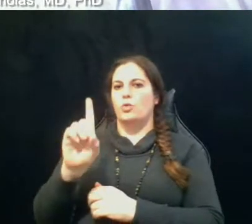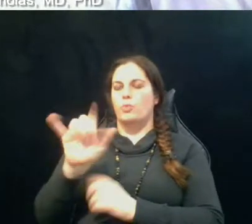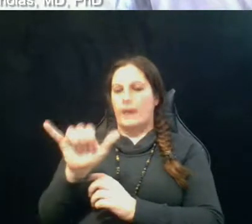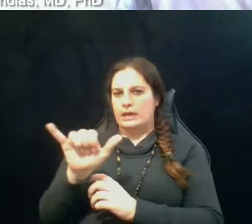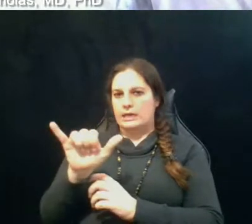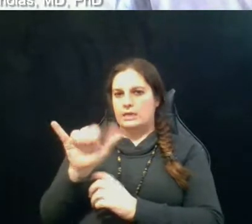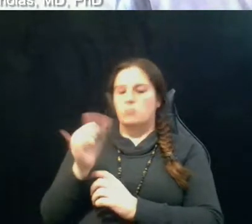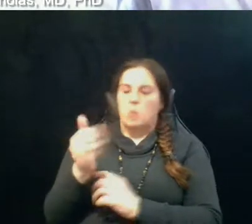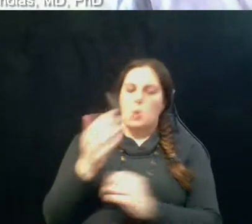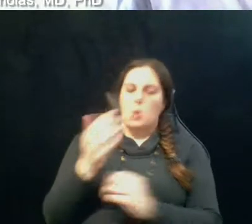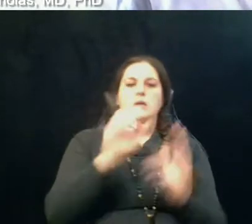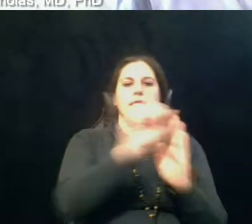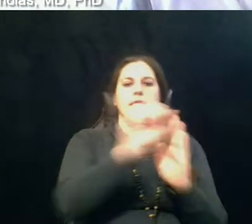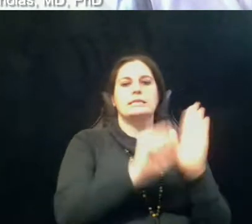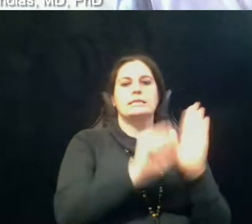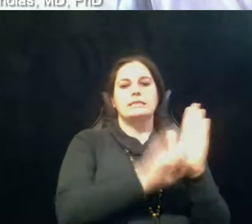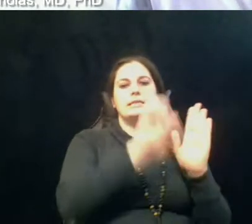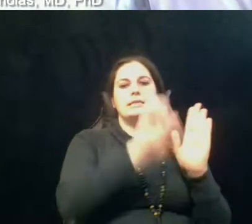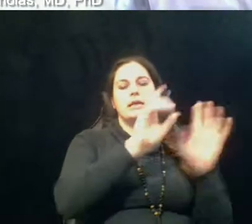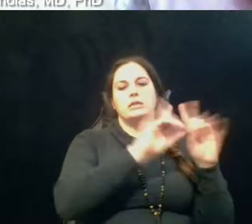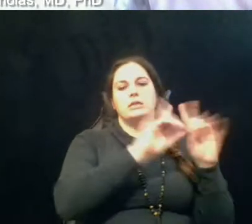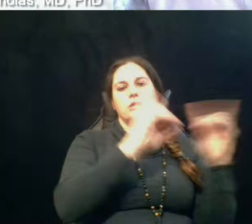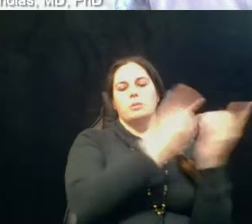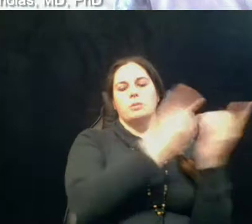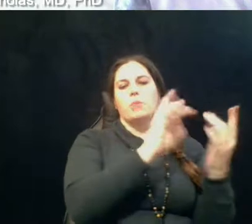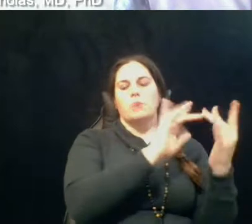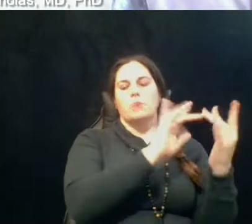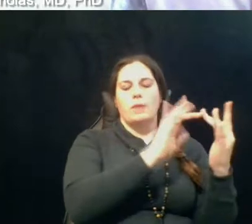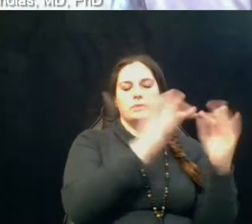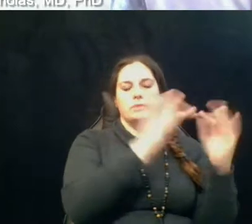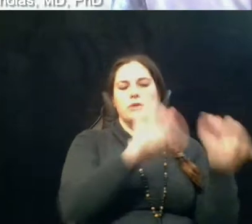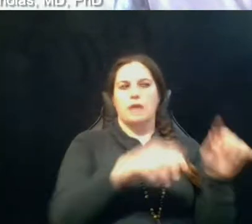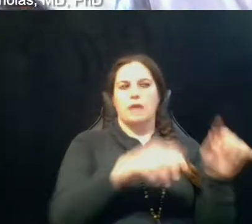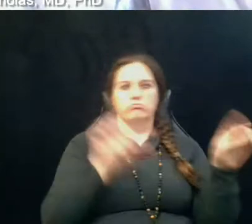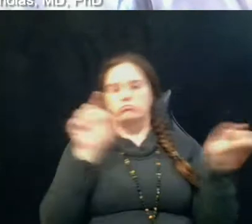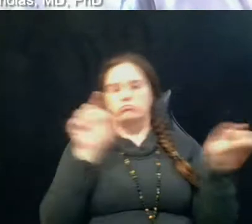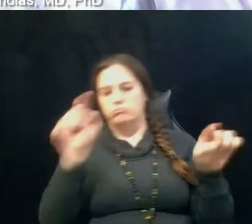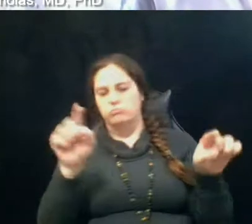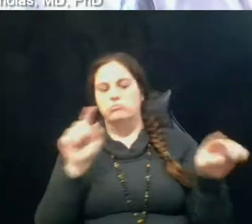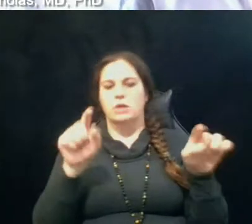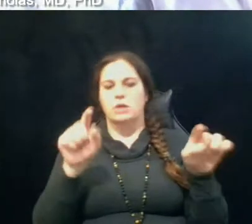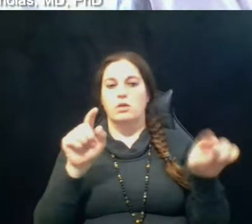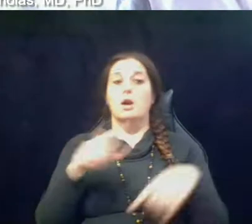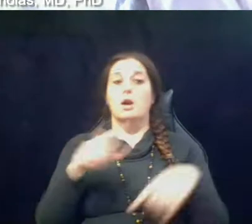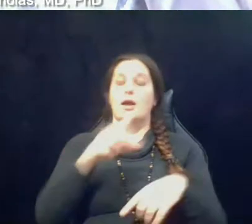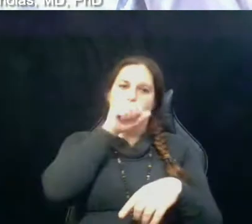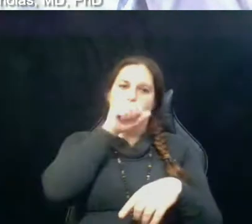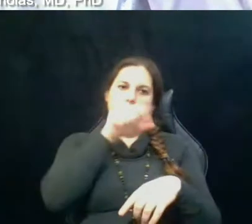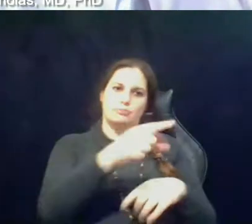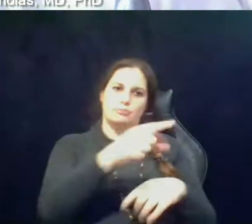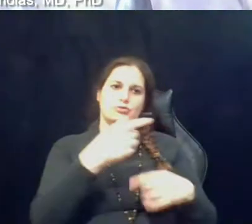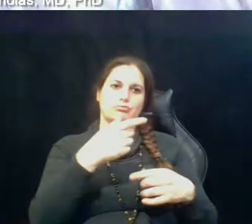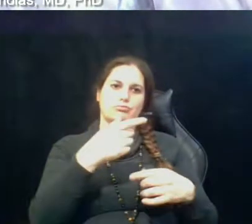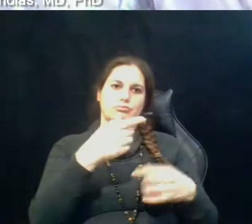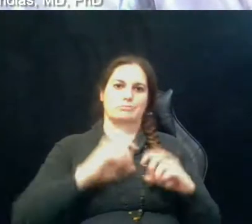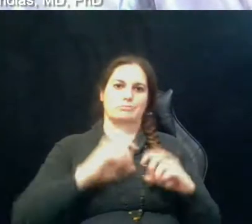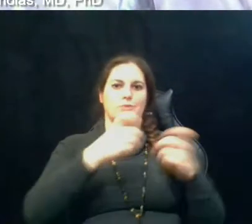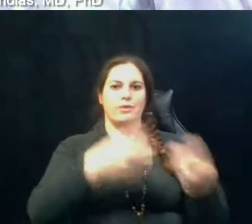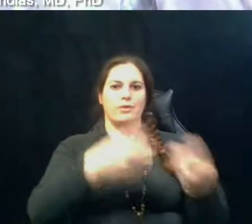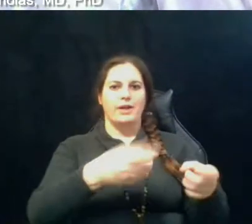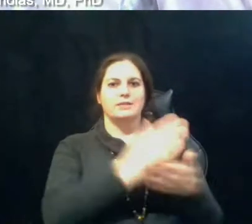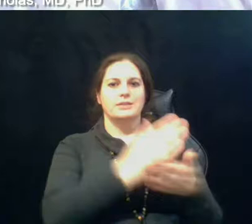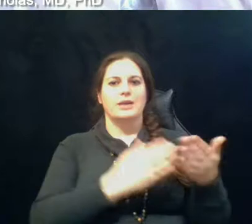well. So there's lots and lots of options out there. And I love that Dr. Baumgarten gave some low-tech options to buy the phone. So those of